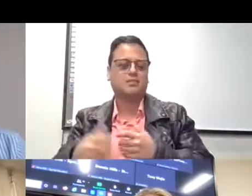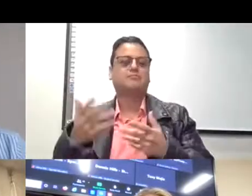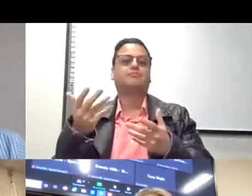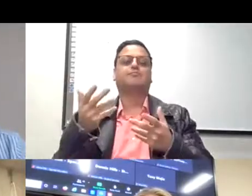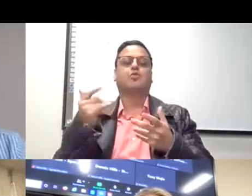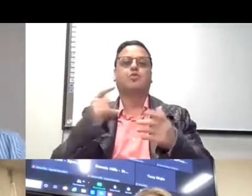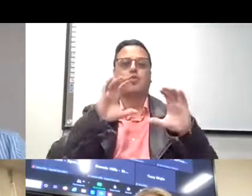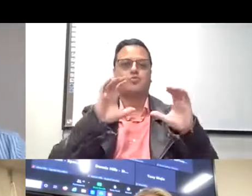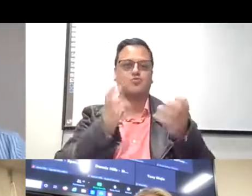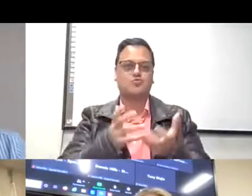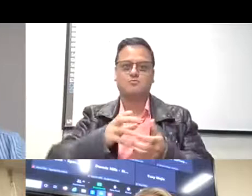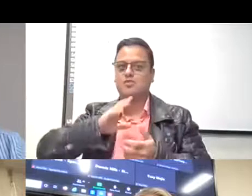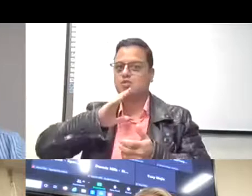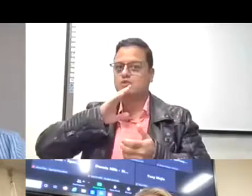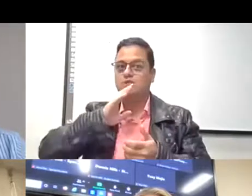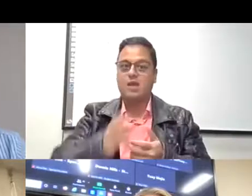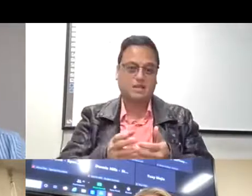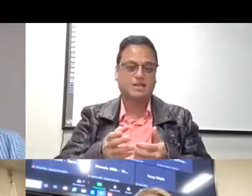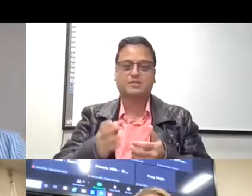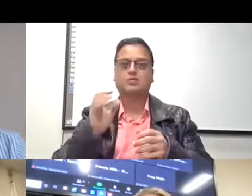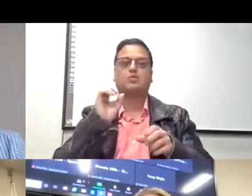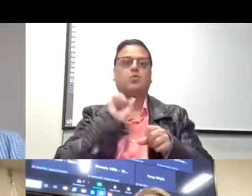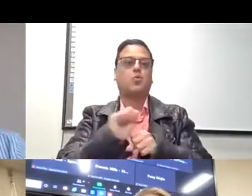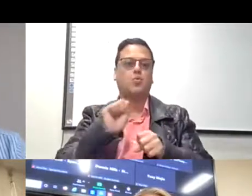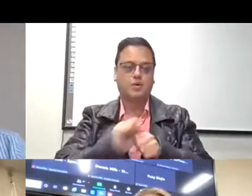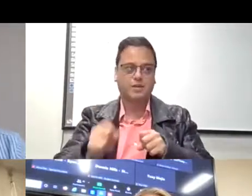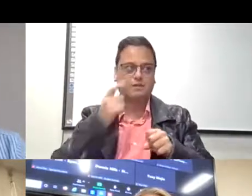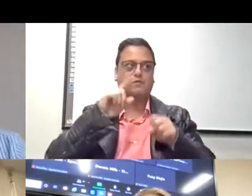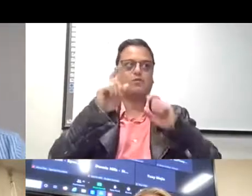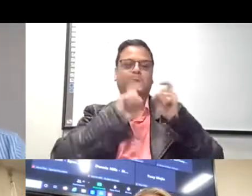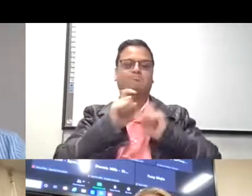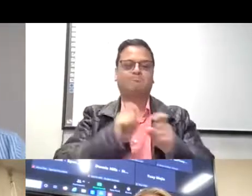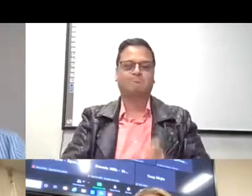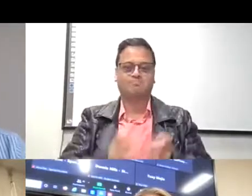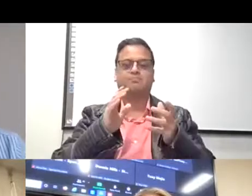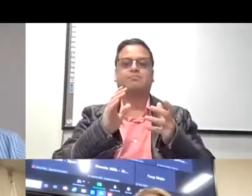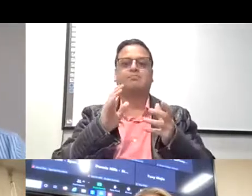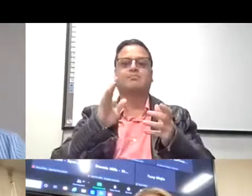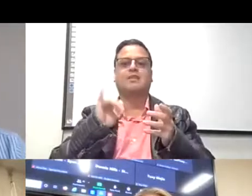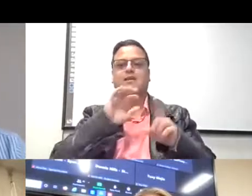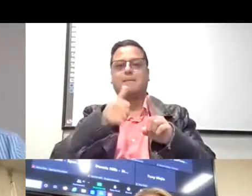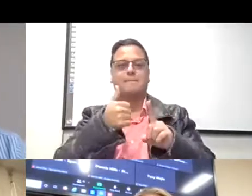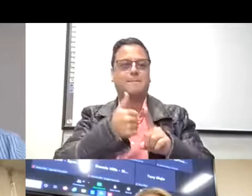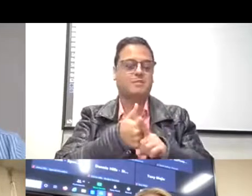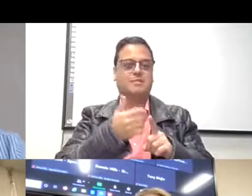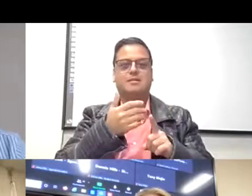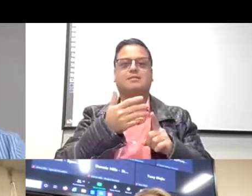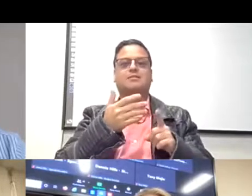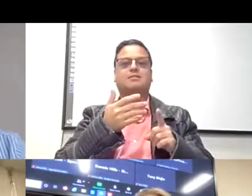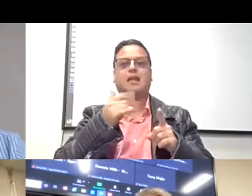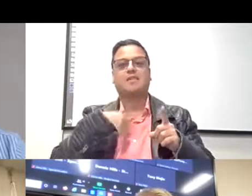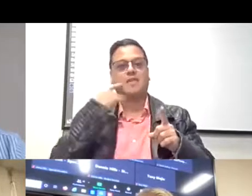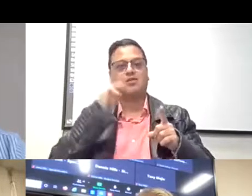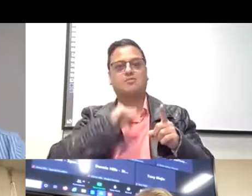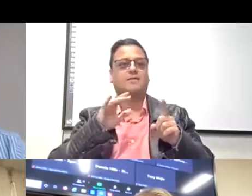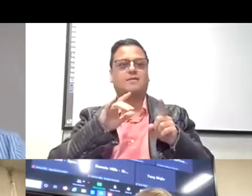Those groups directly are working on addressing some of the needs of our most, impacted, vulnerable kids. And so I think that would